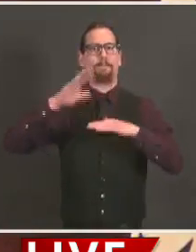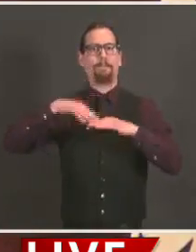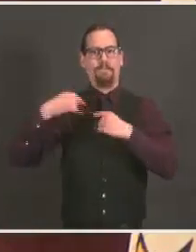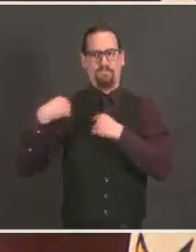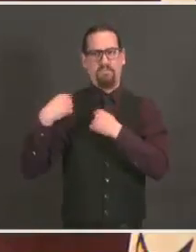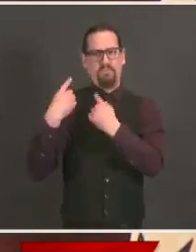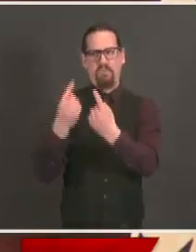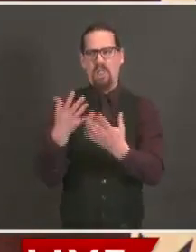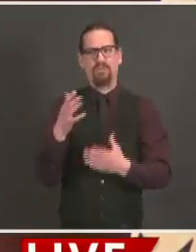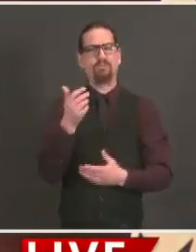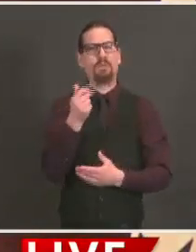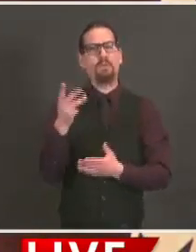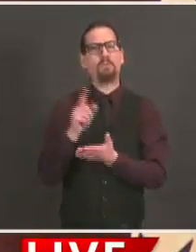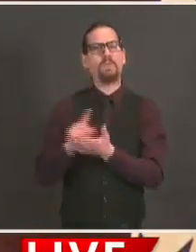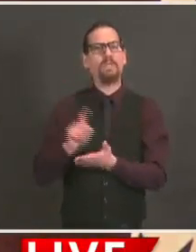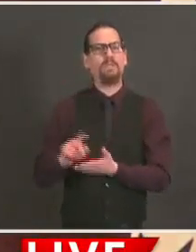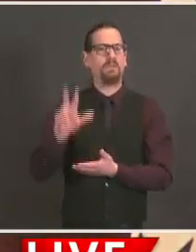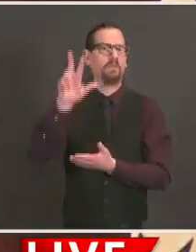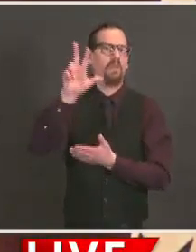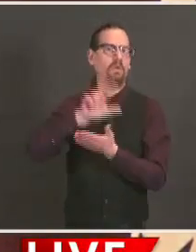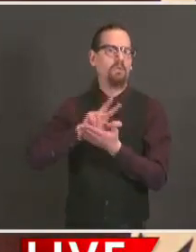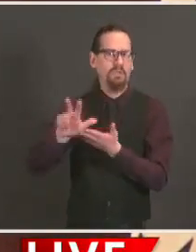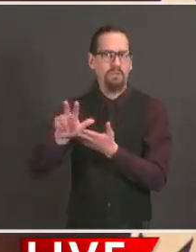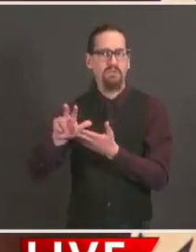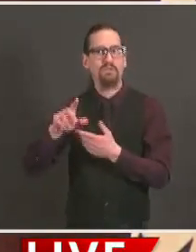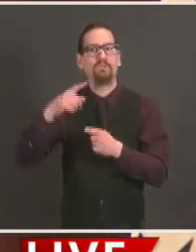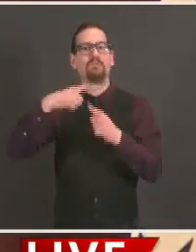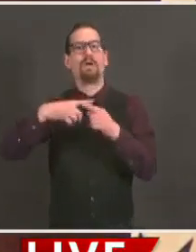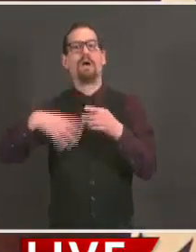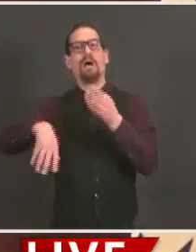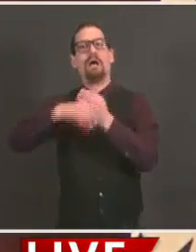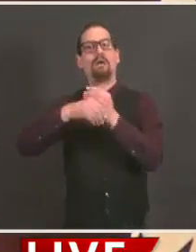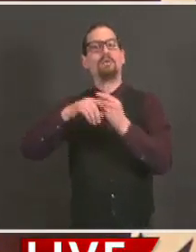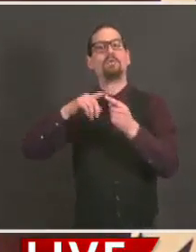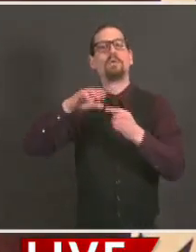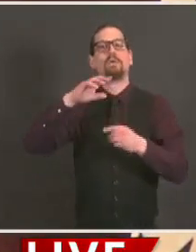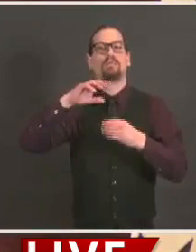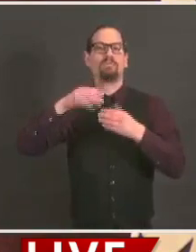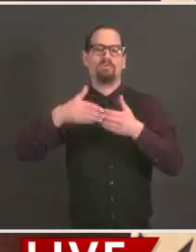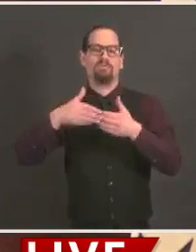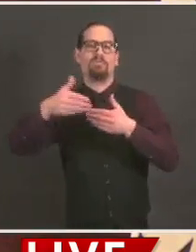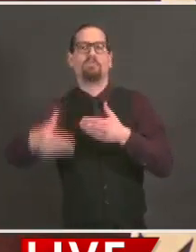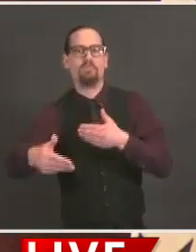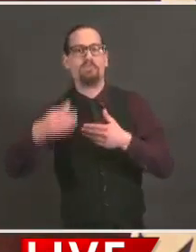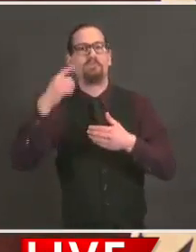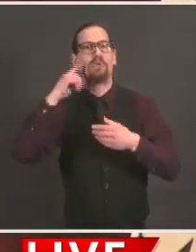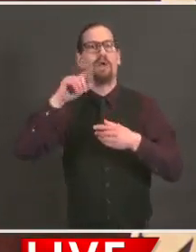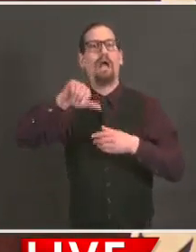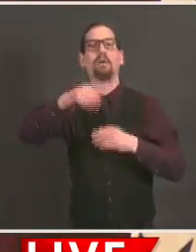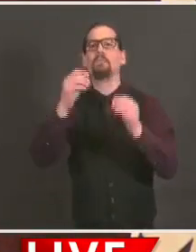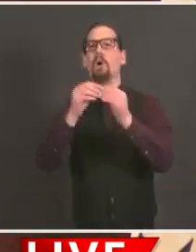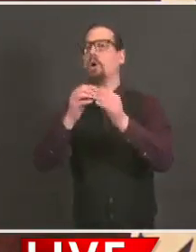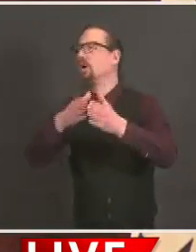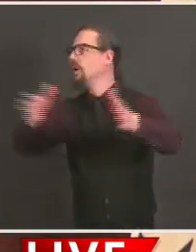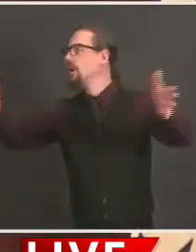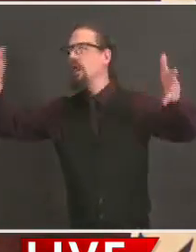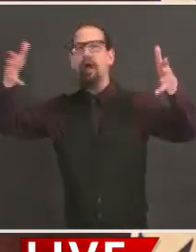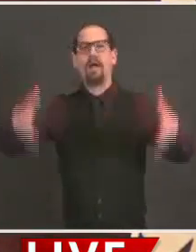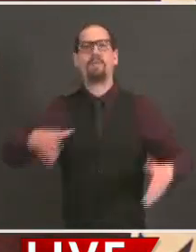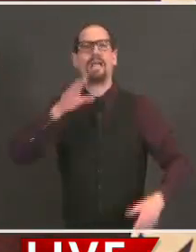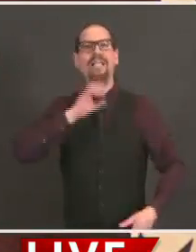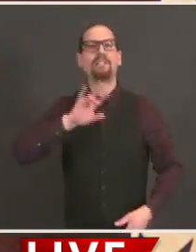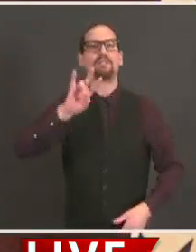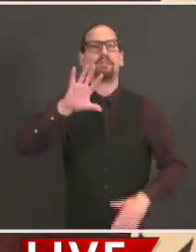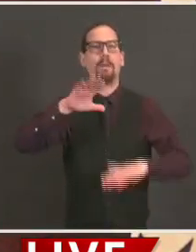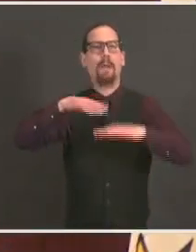expand to the additional groups of 75 and older. Because getting this population vaccinated quickly